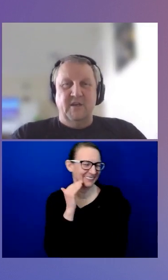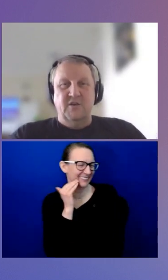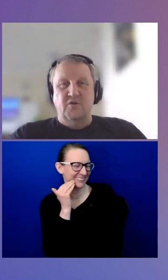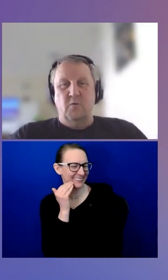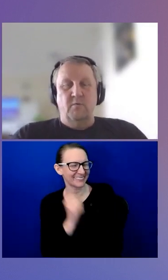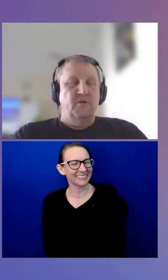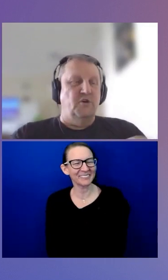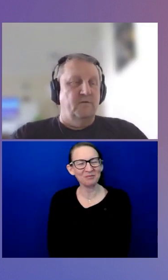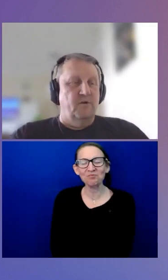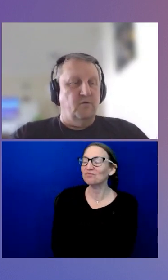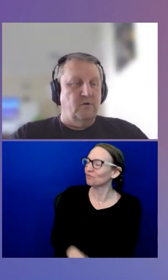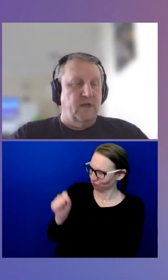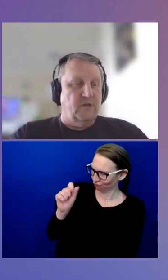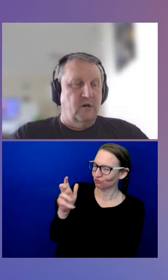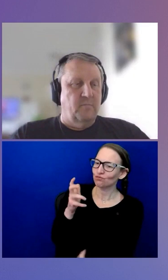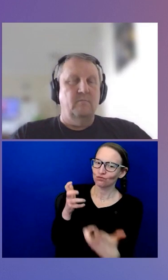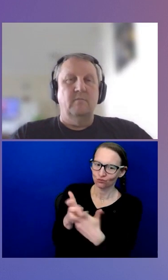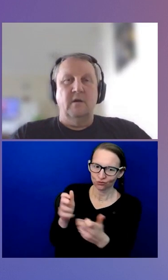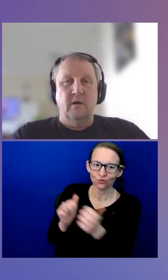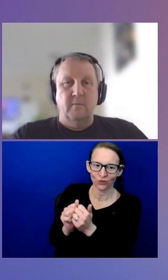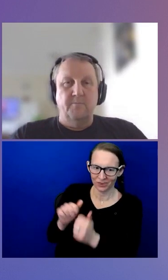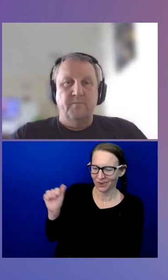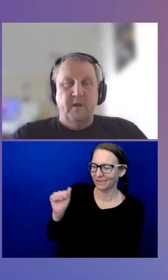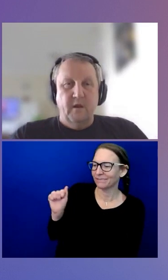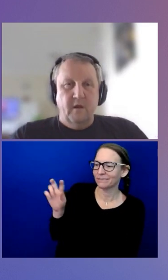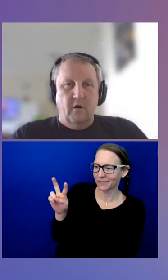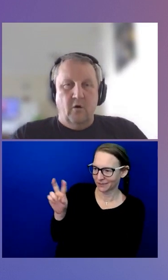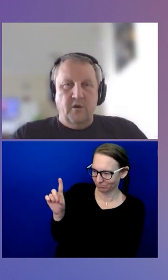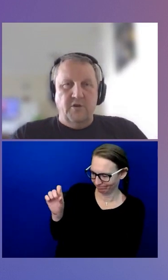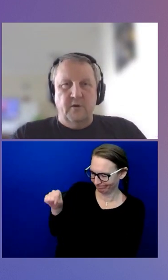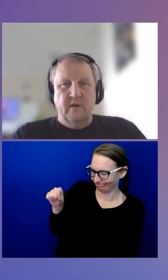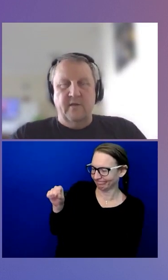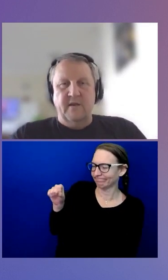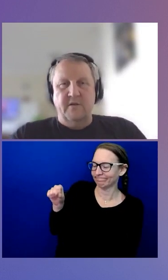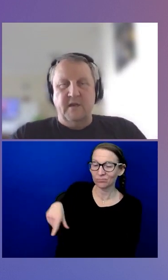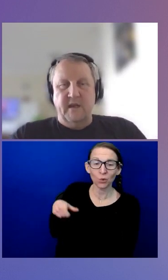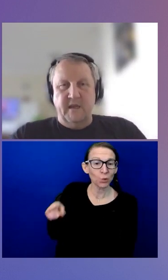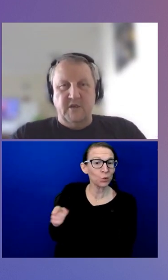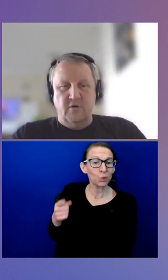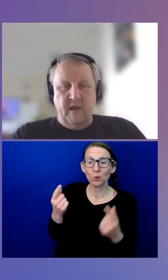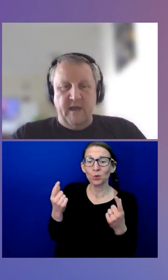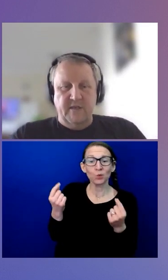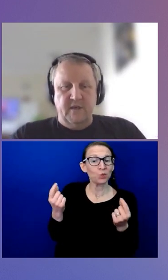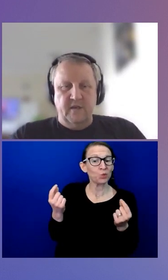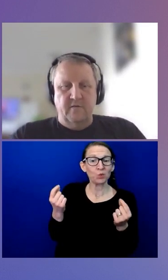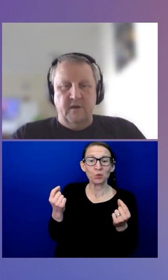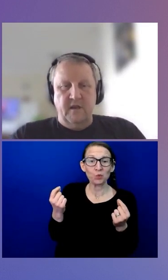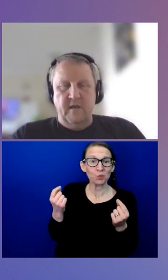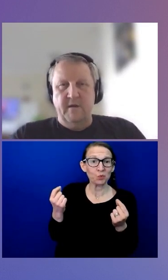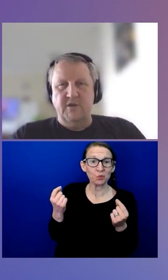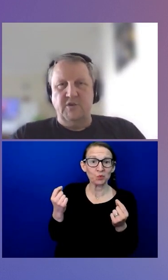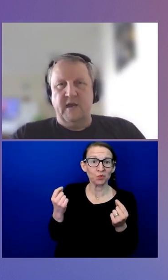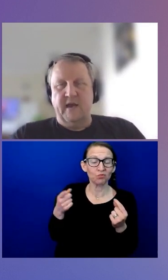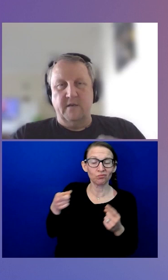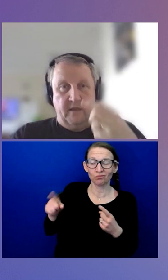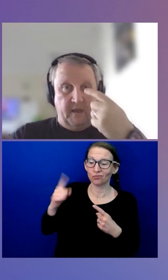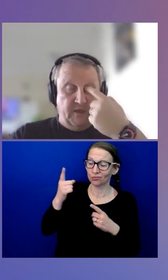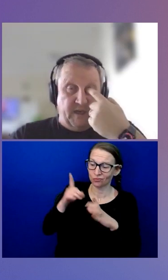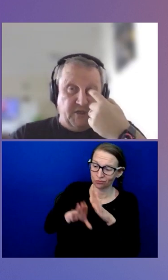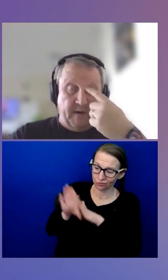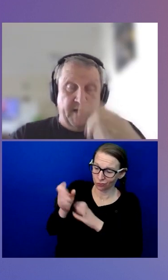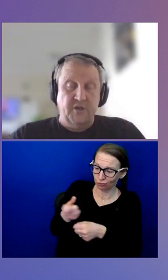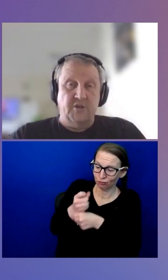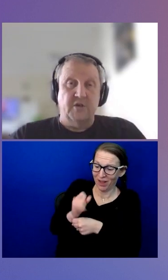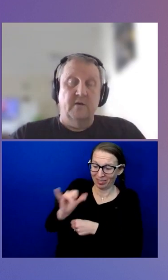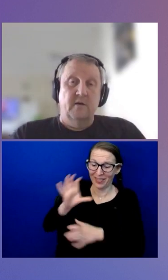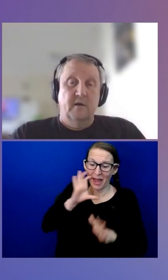yes, it does work with Azure Virtual Desktop. All you're doing at the end of the day is creating the image that the